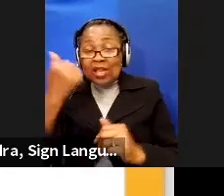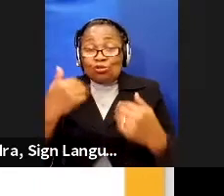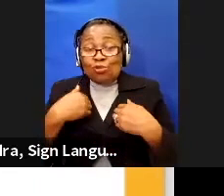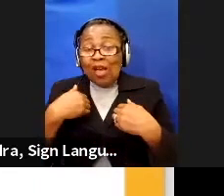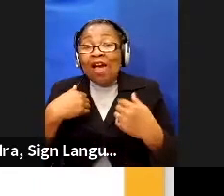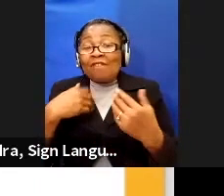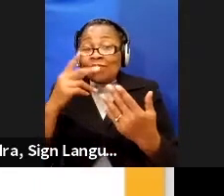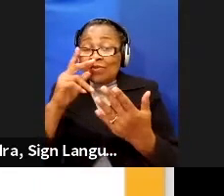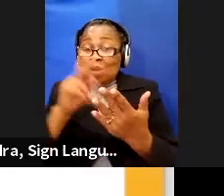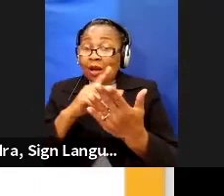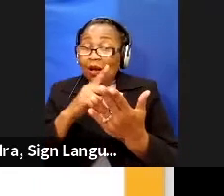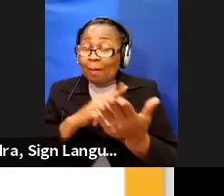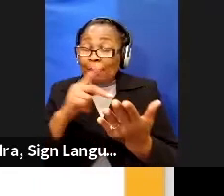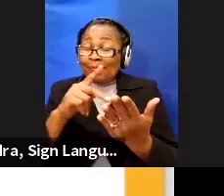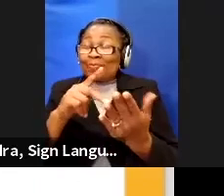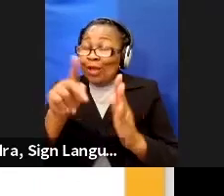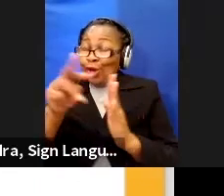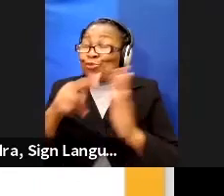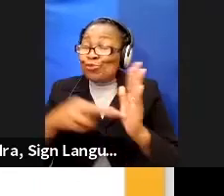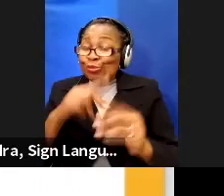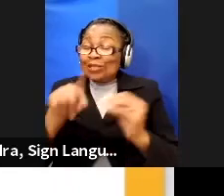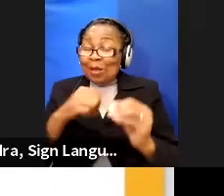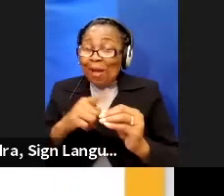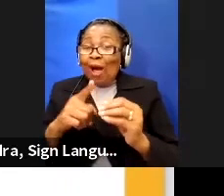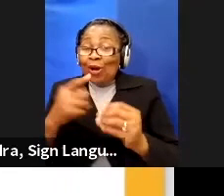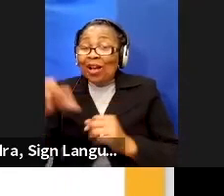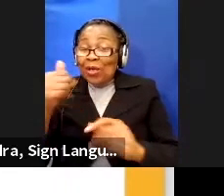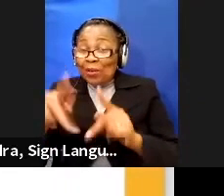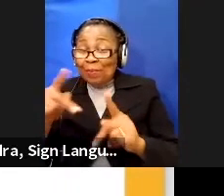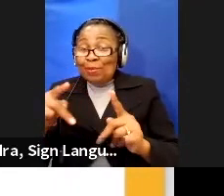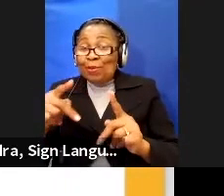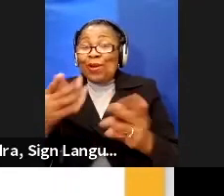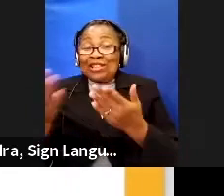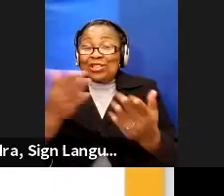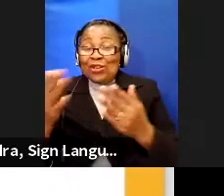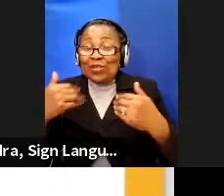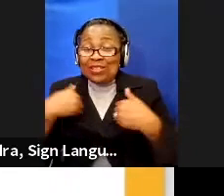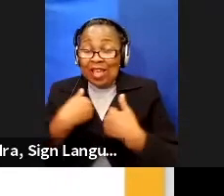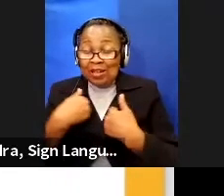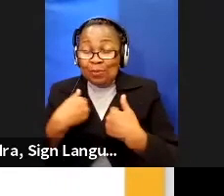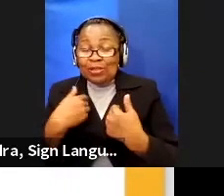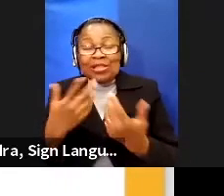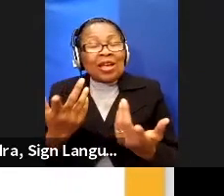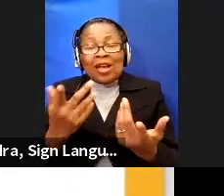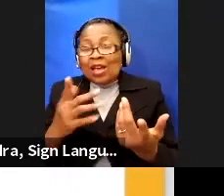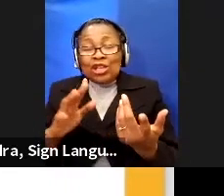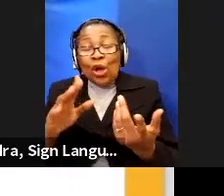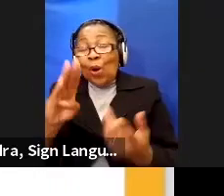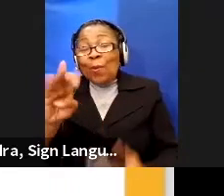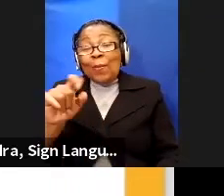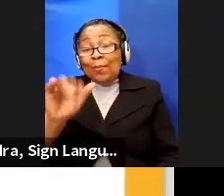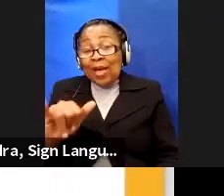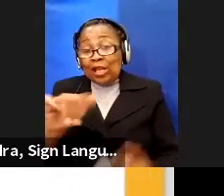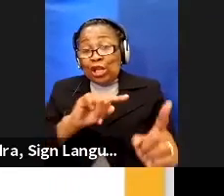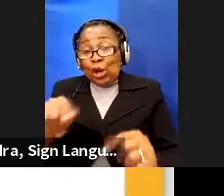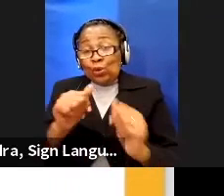companions and service animals. You know, theater is a community event. You know, Betty goes with her friend that's